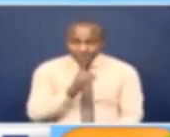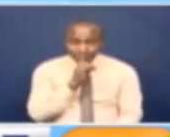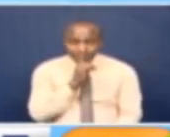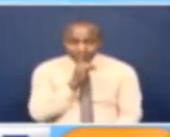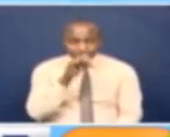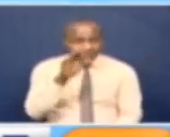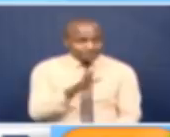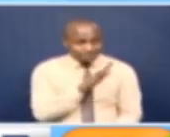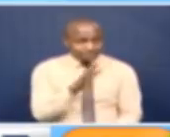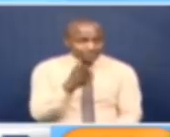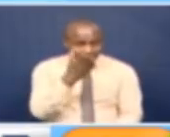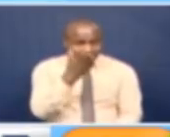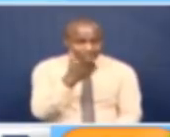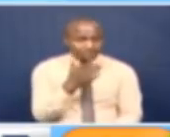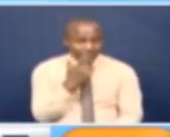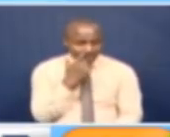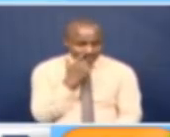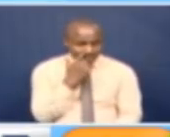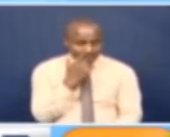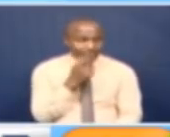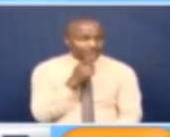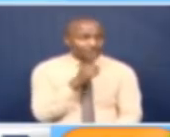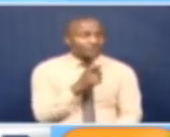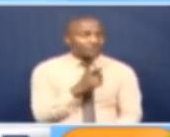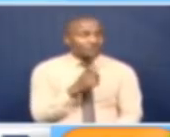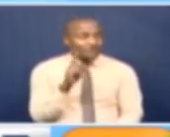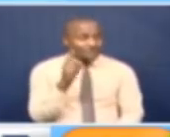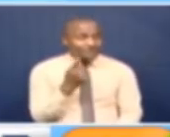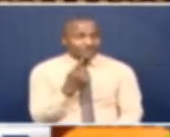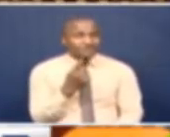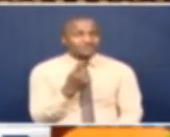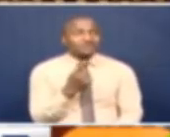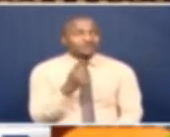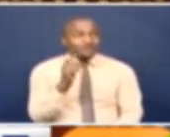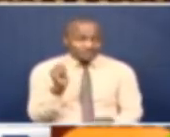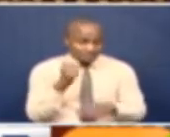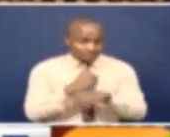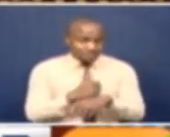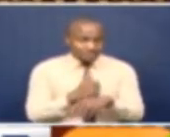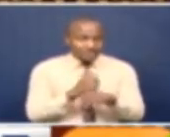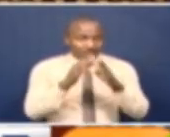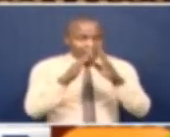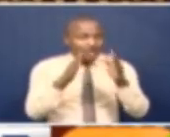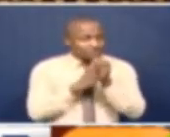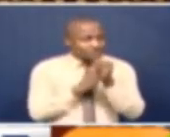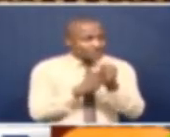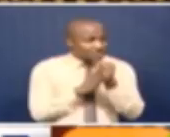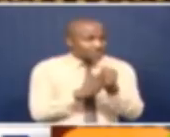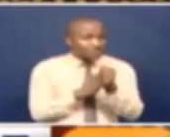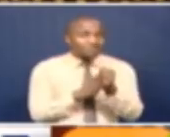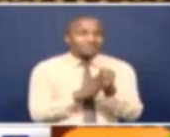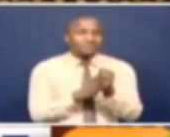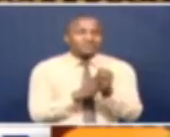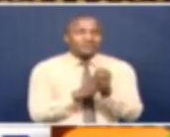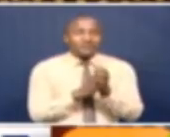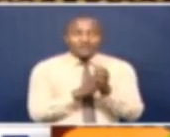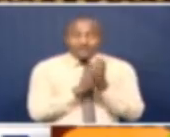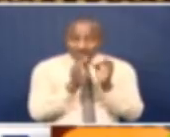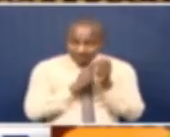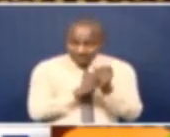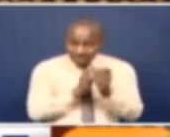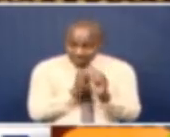generally is you need, first and foremost, to appoint the House leadership. True. Without the House leader, the